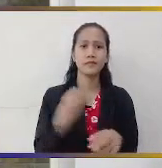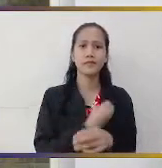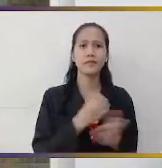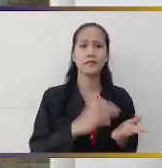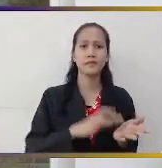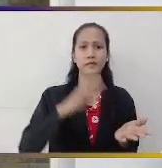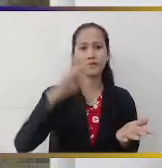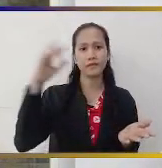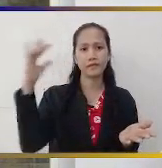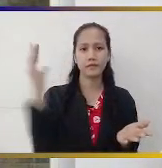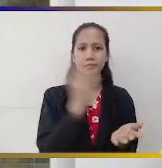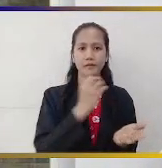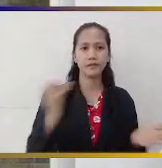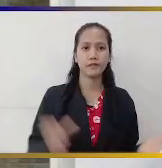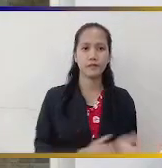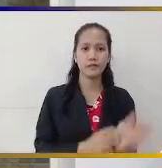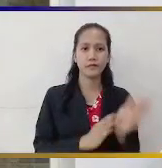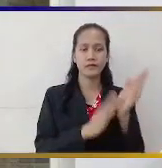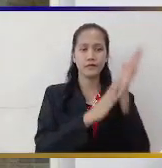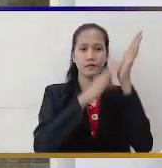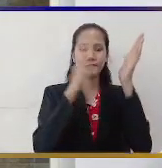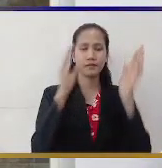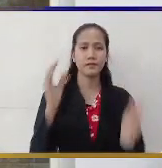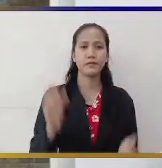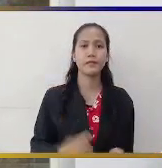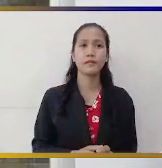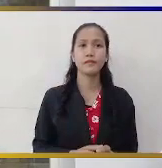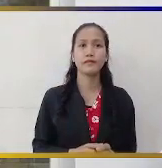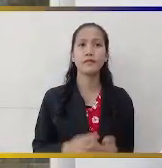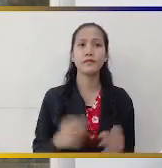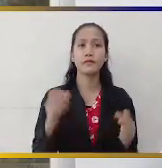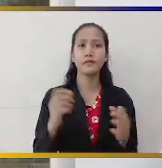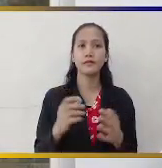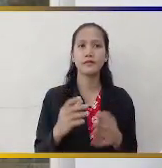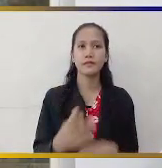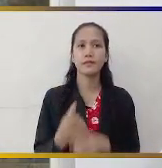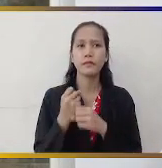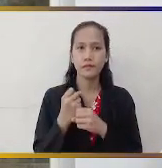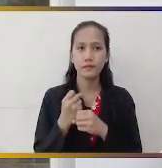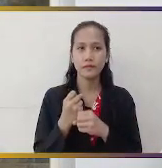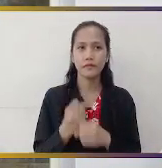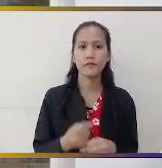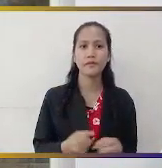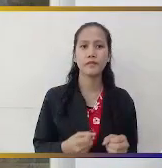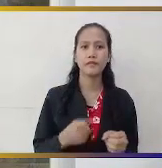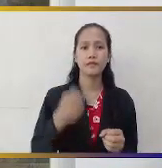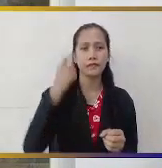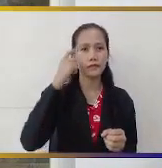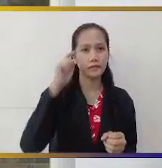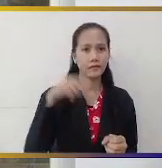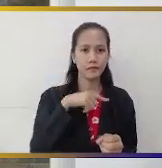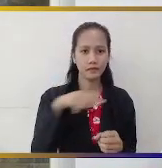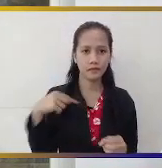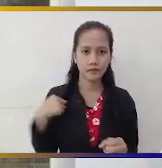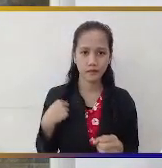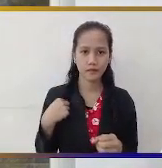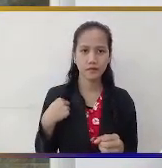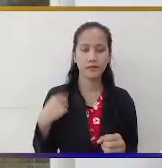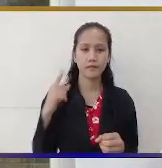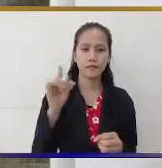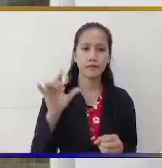a fulfilled prophecy. He reaped eternity. He reaped something forever. And that